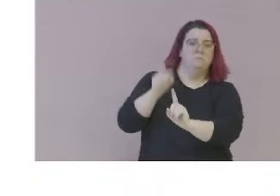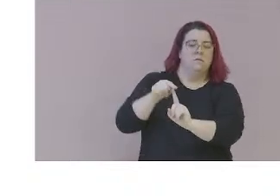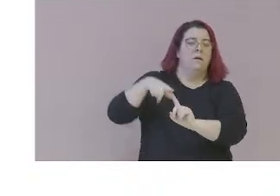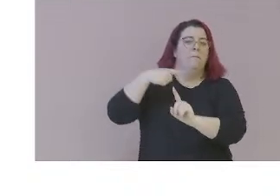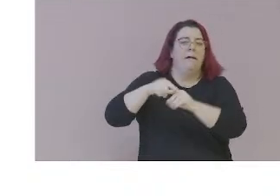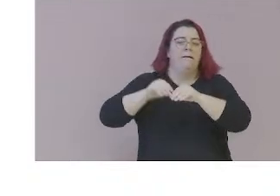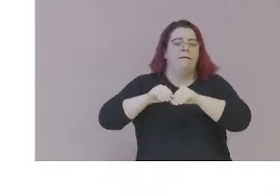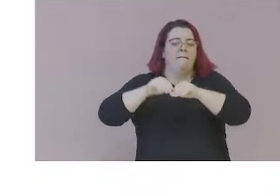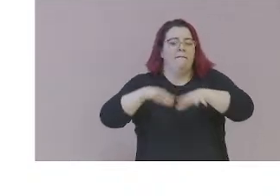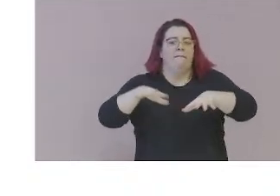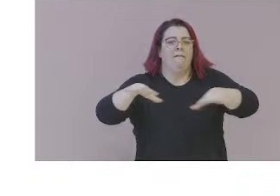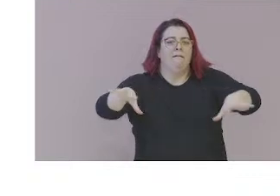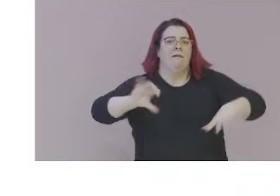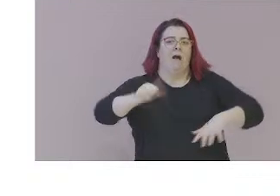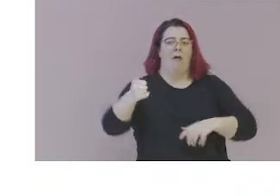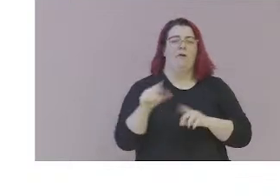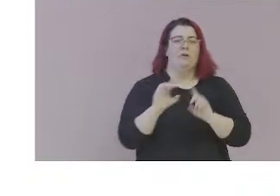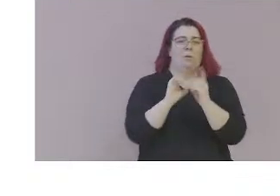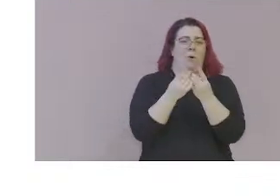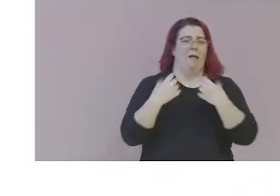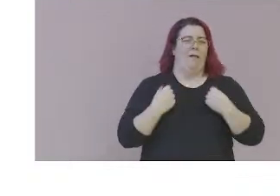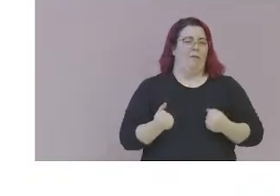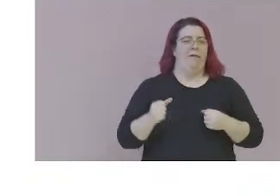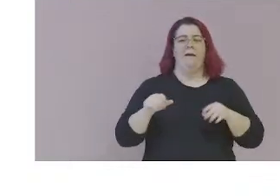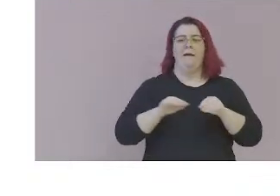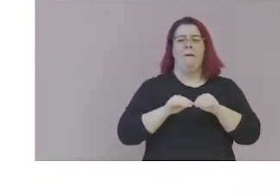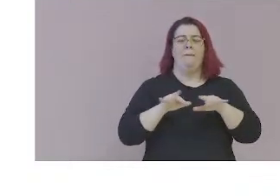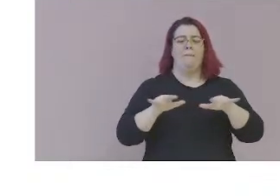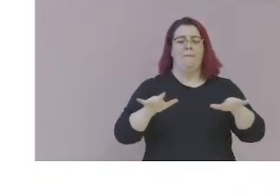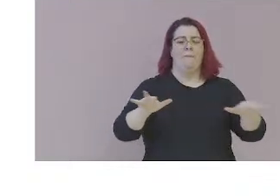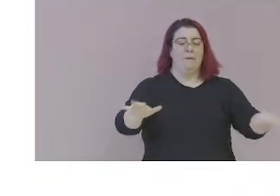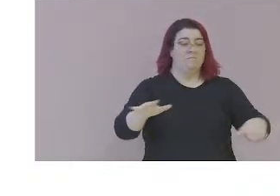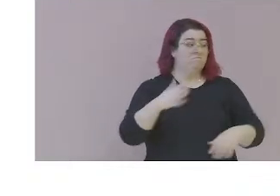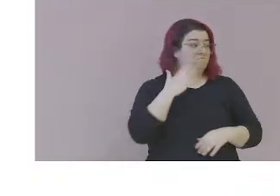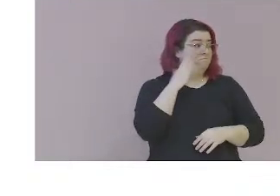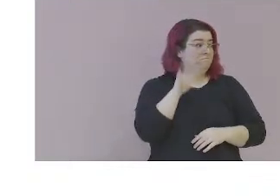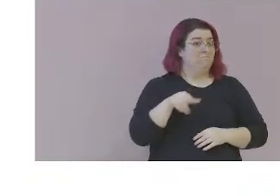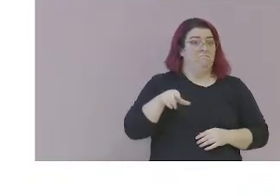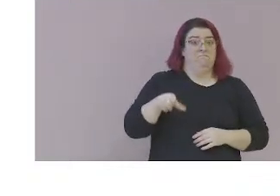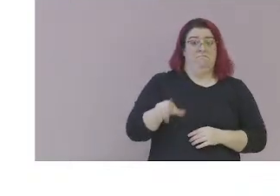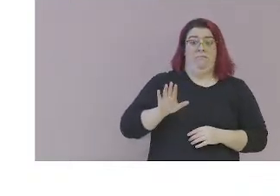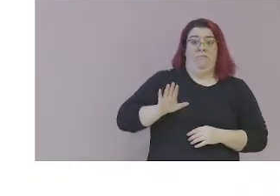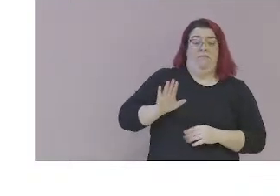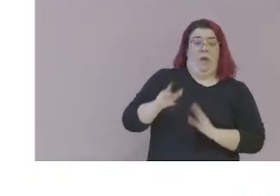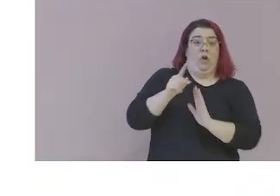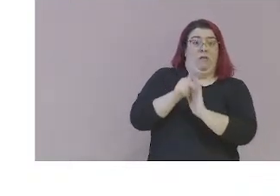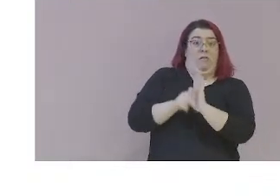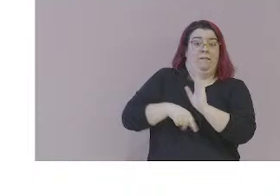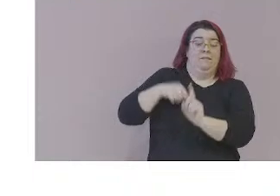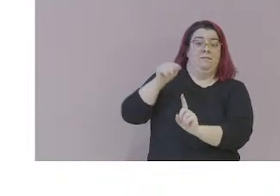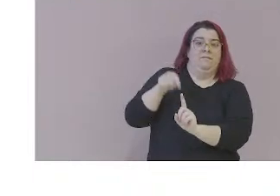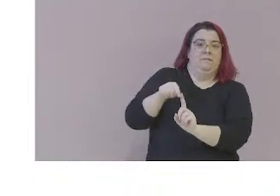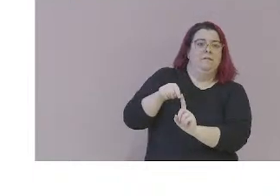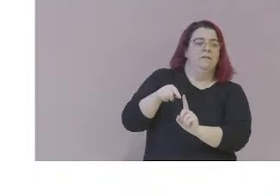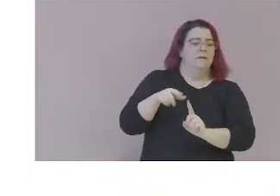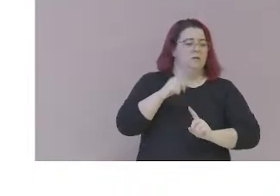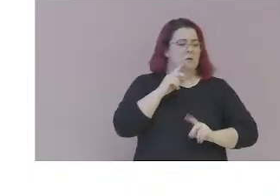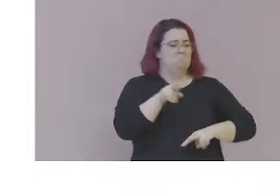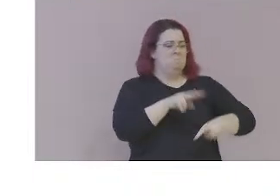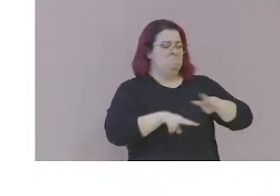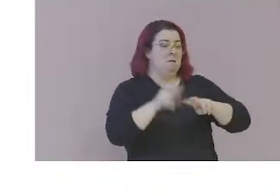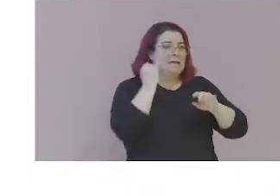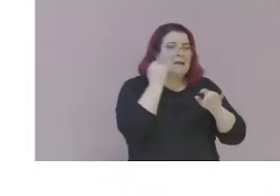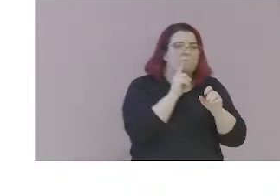health around the country. Needless to say, these guidelines for deciding who would be given a ventilator in an